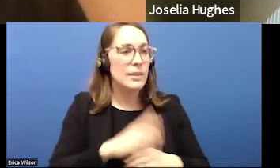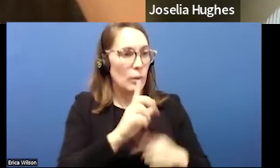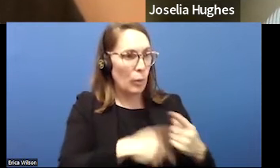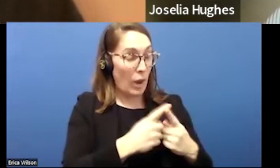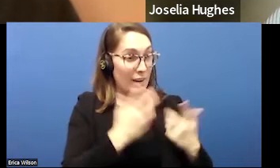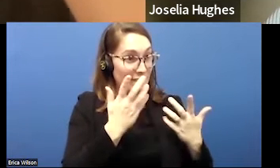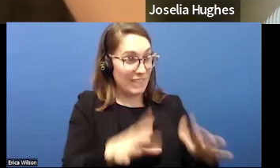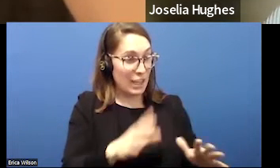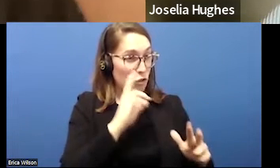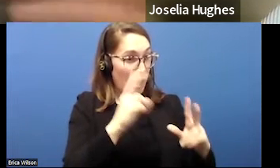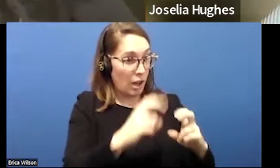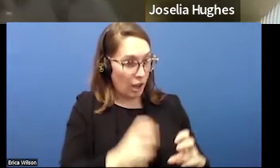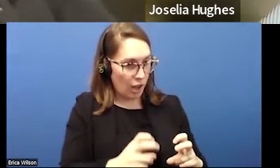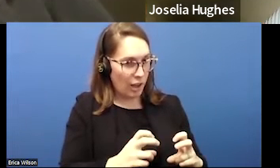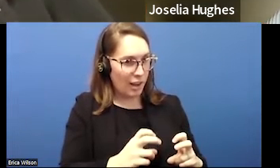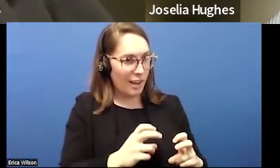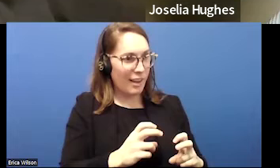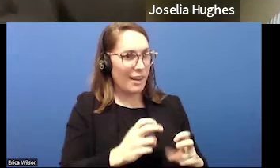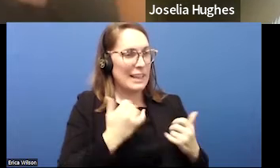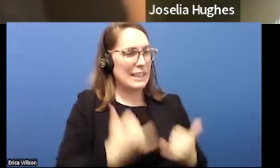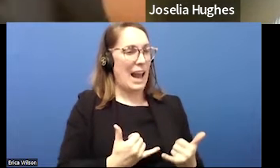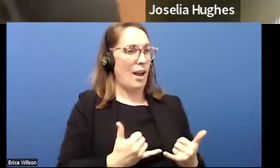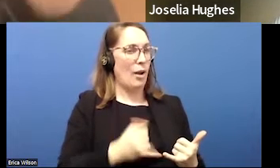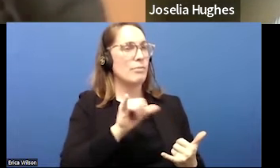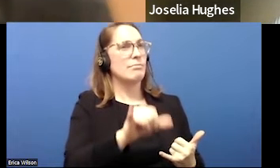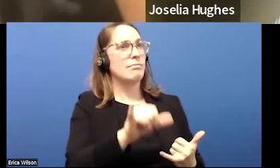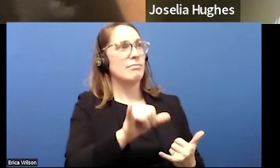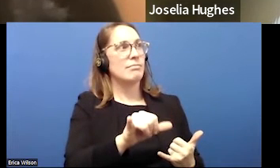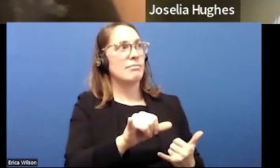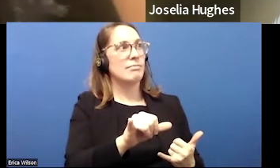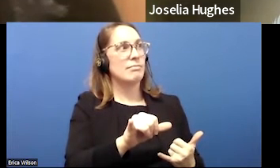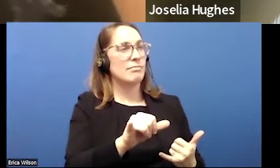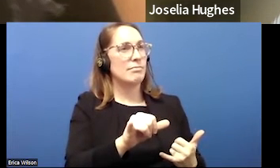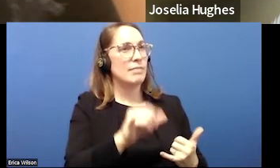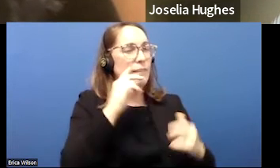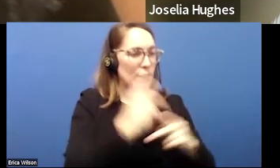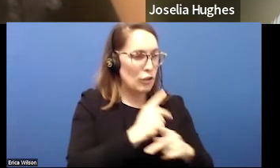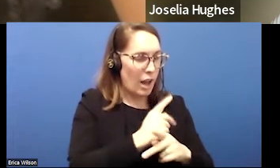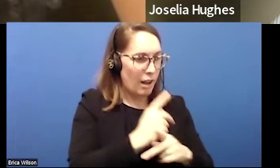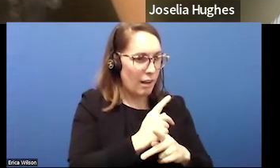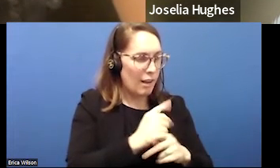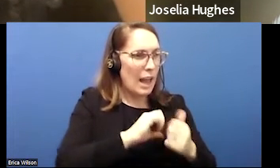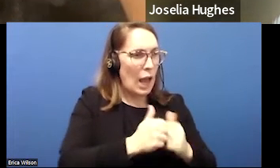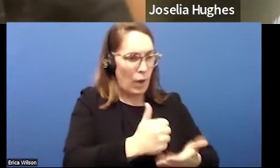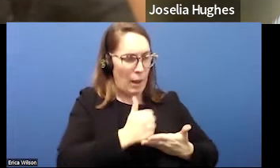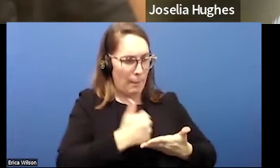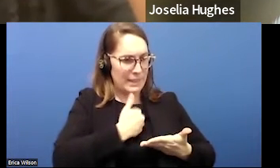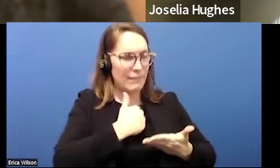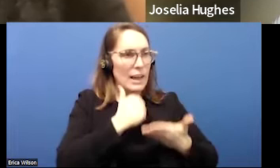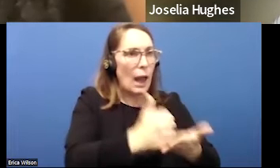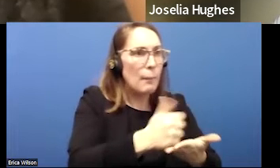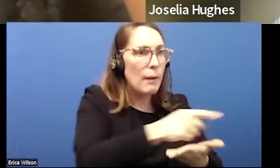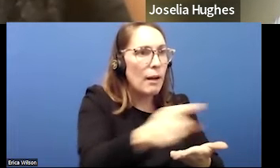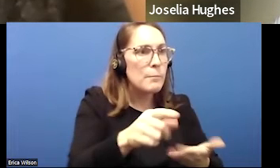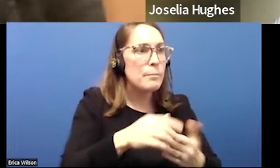And then once you figure that out, how you gonna help yourself and somebody else? It's the transparent.